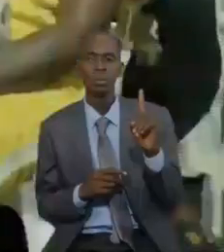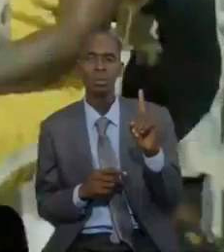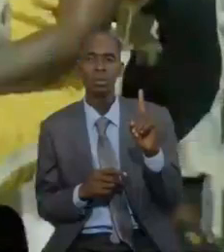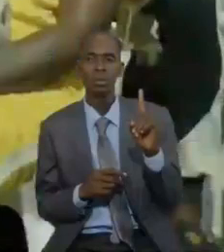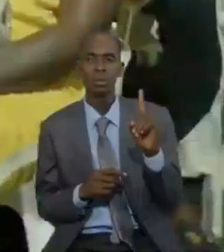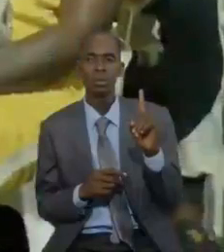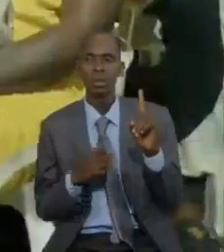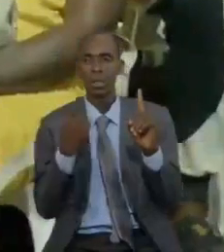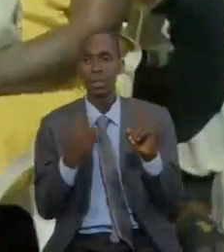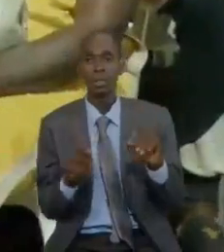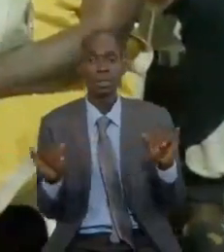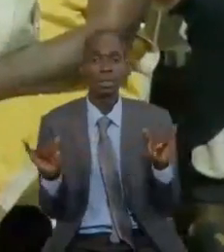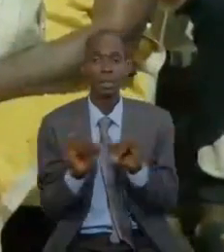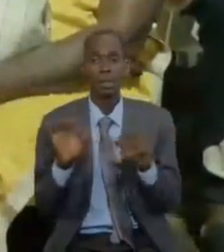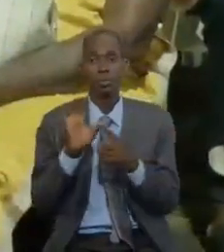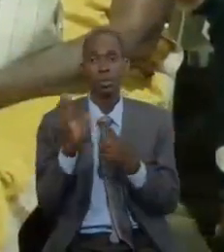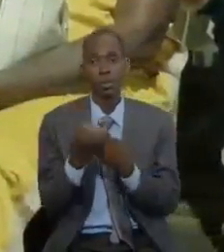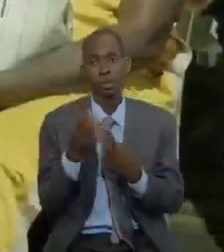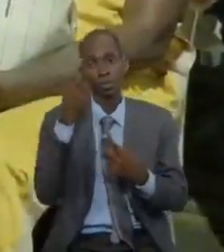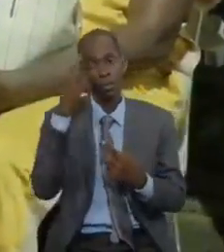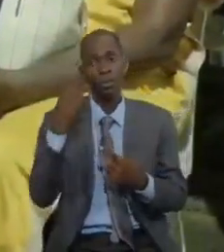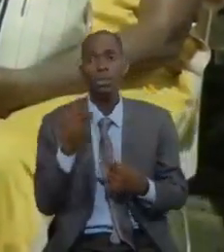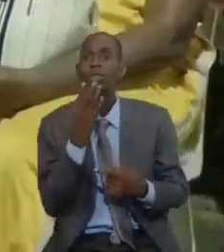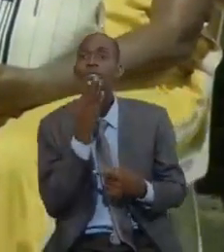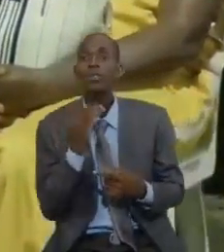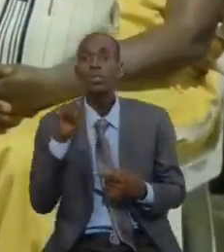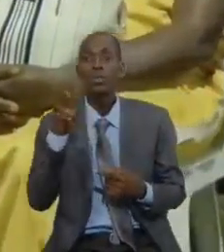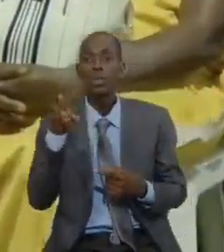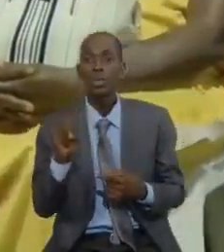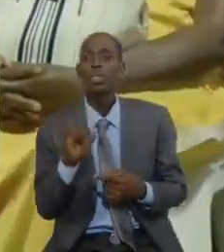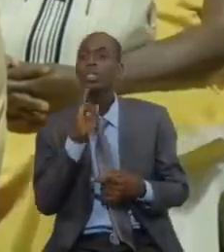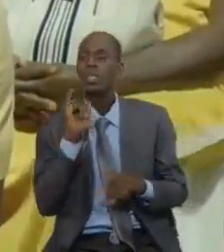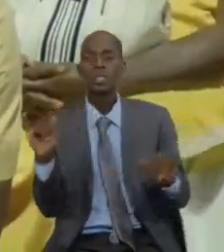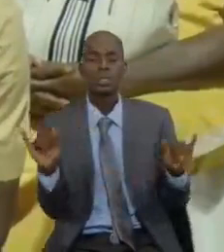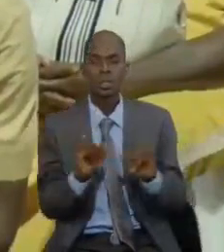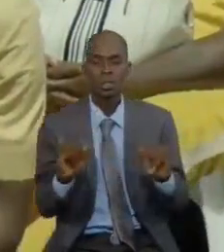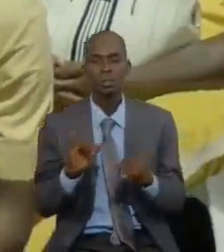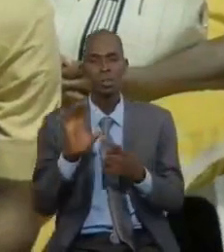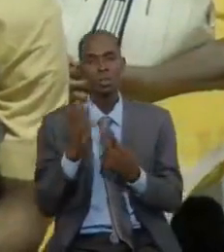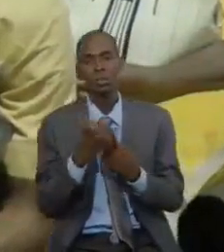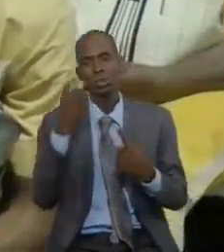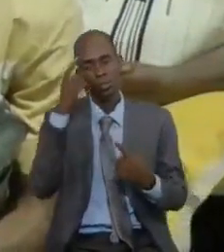The same condition for the Jew is the same condition for the Gentile.